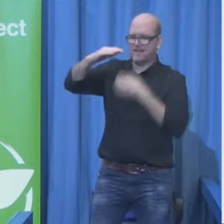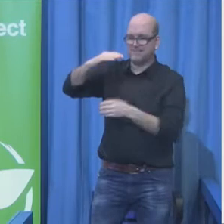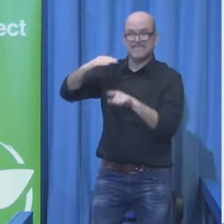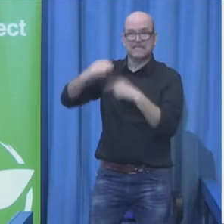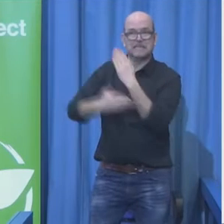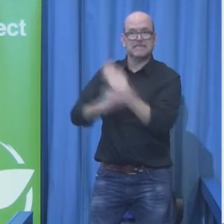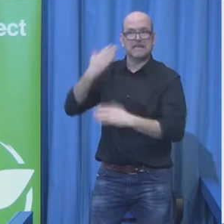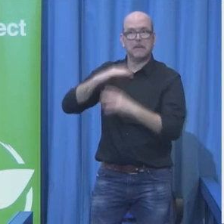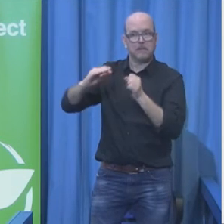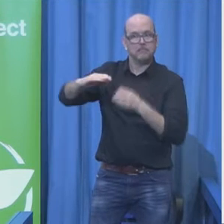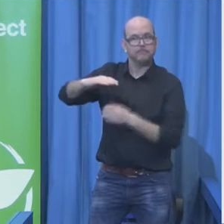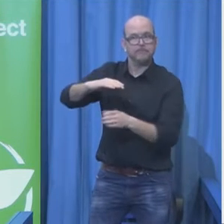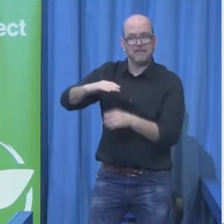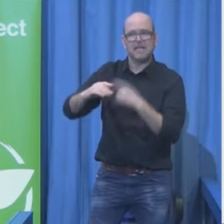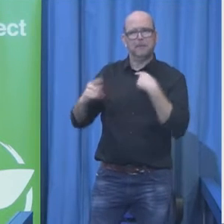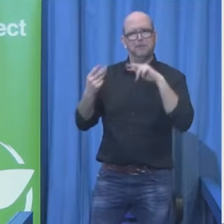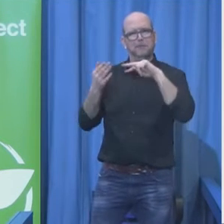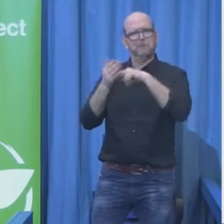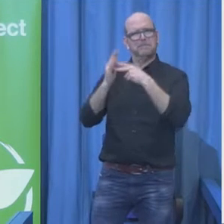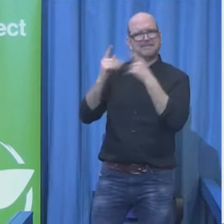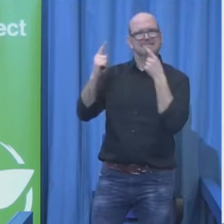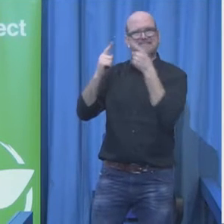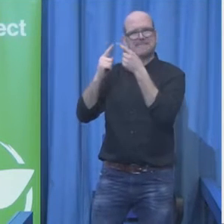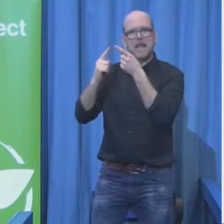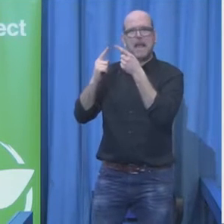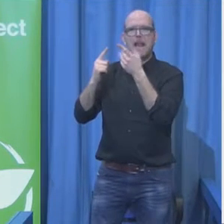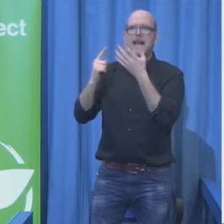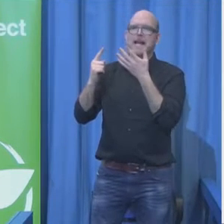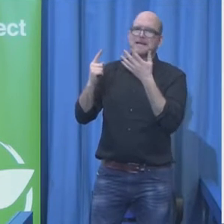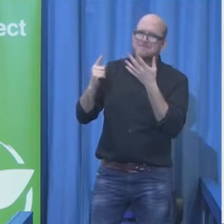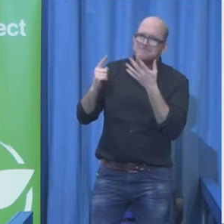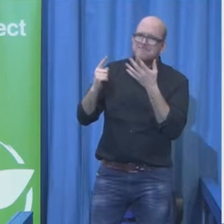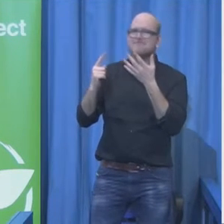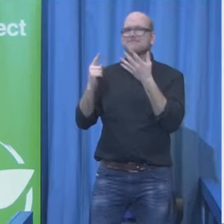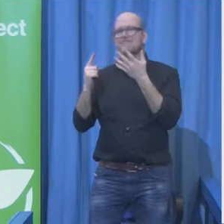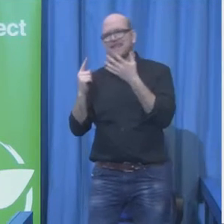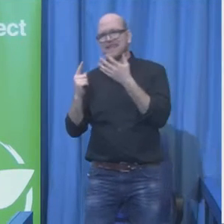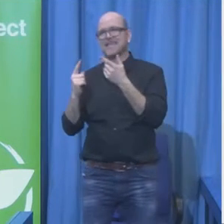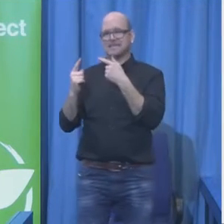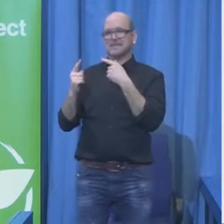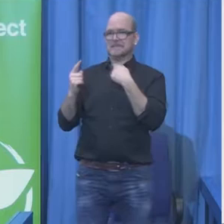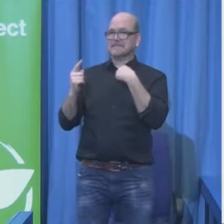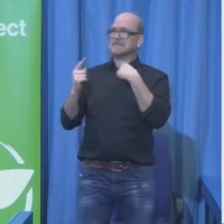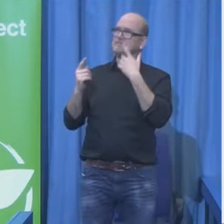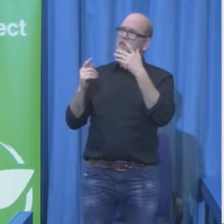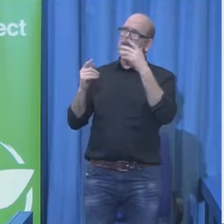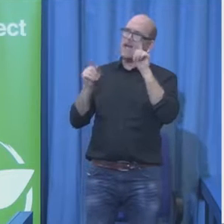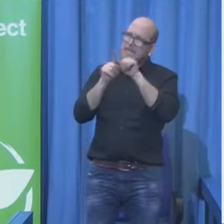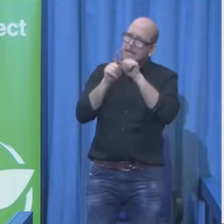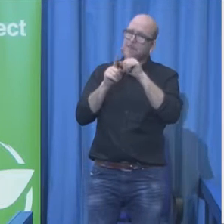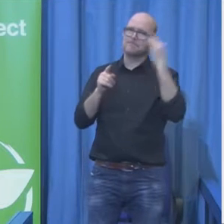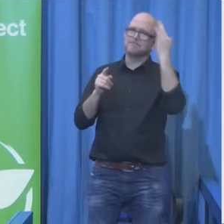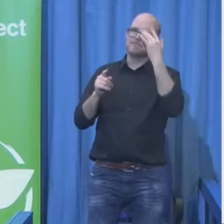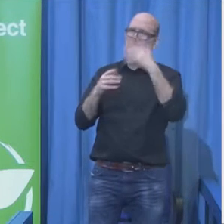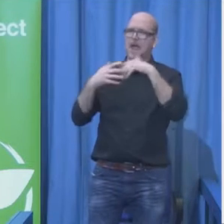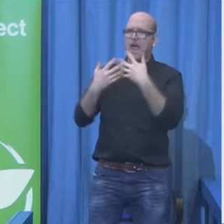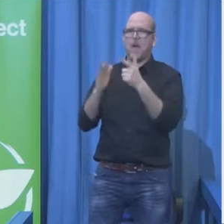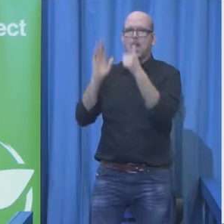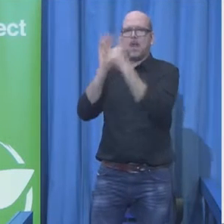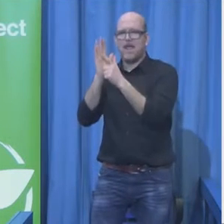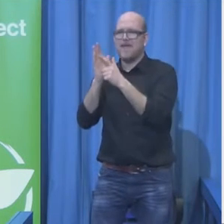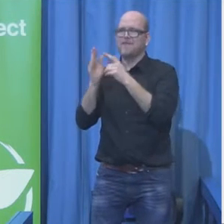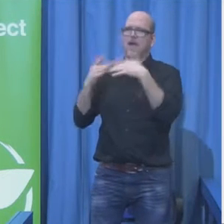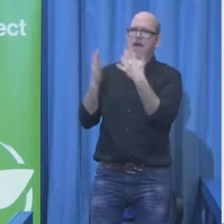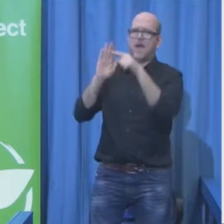past 10 years are considerable. They include changes in the legislation, service provision, physical environment, and progress